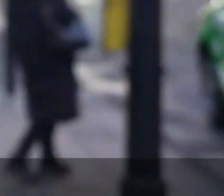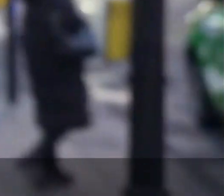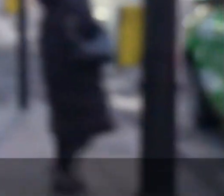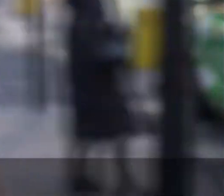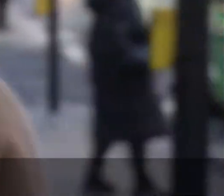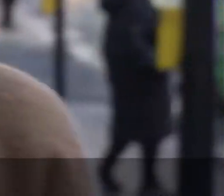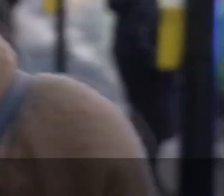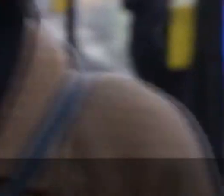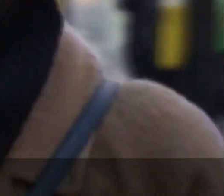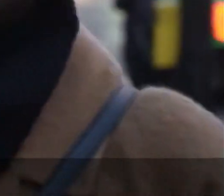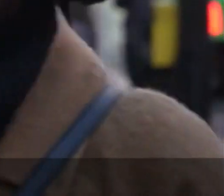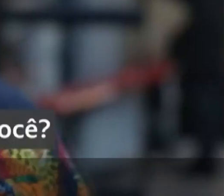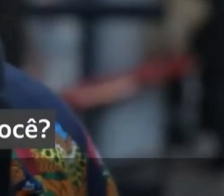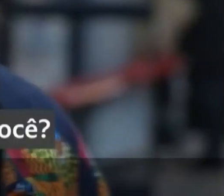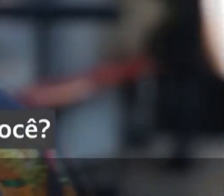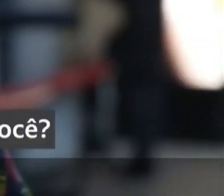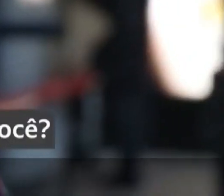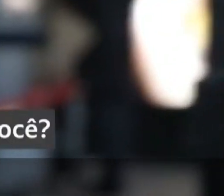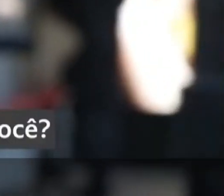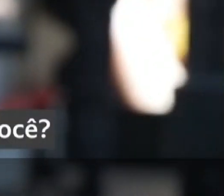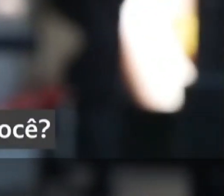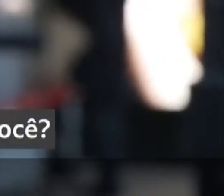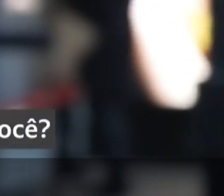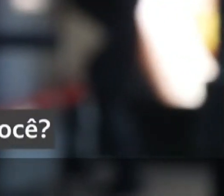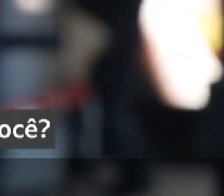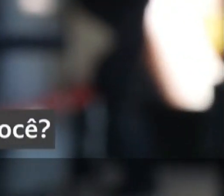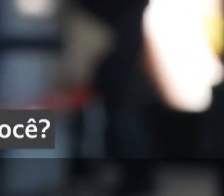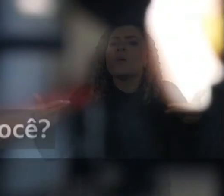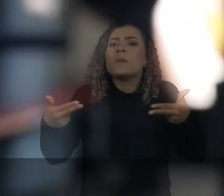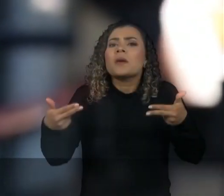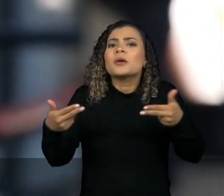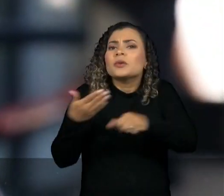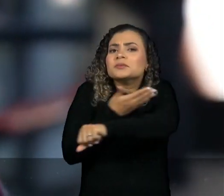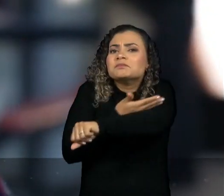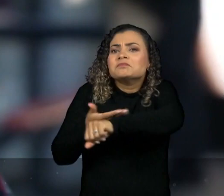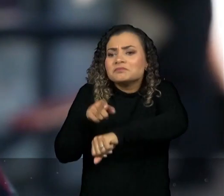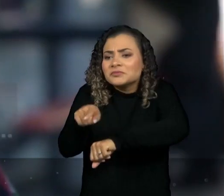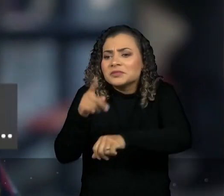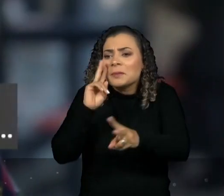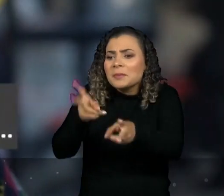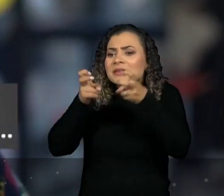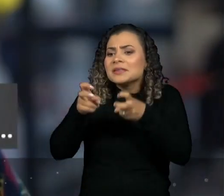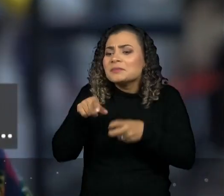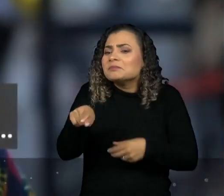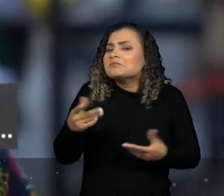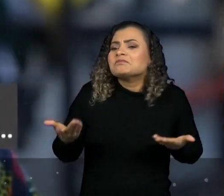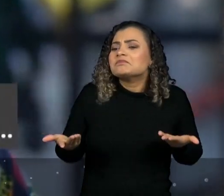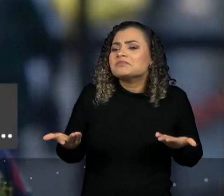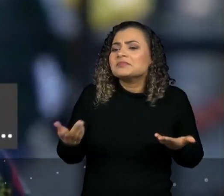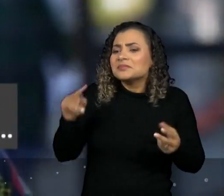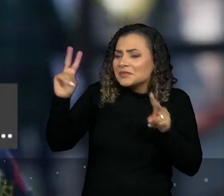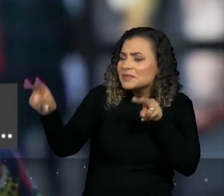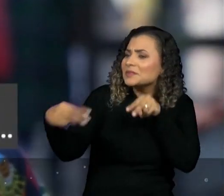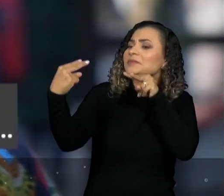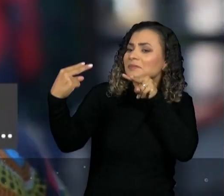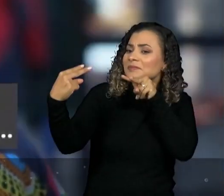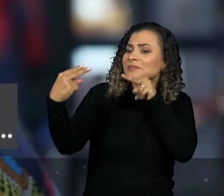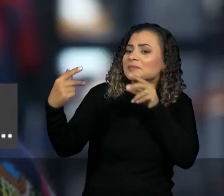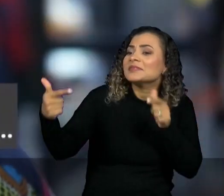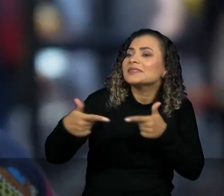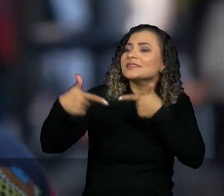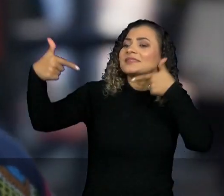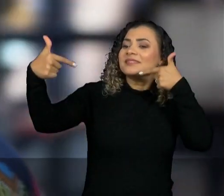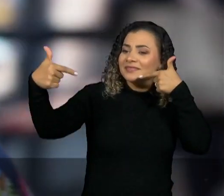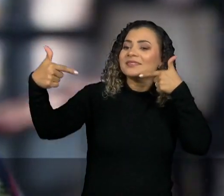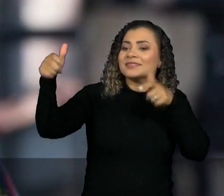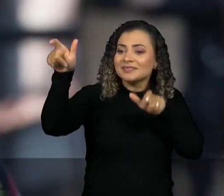Yes. And is this something that generally happens with you, like this exchanging of look and a